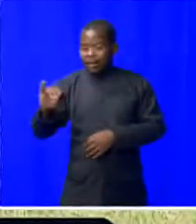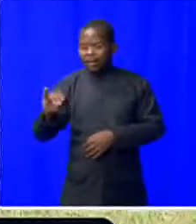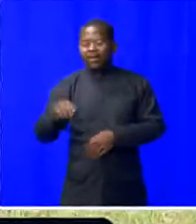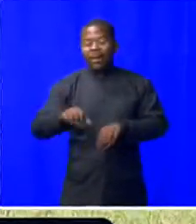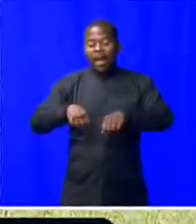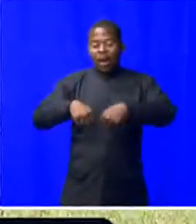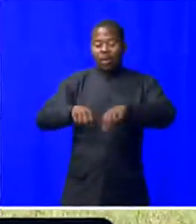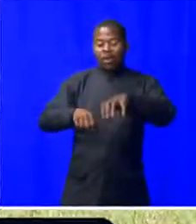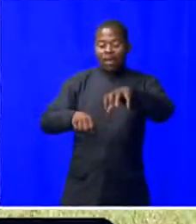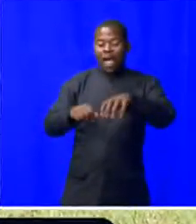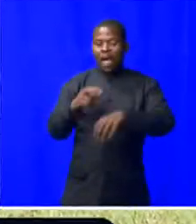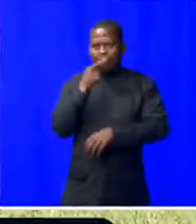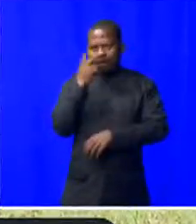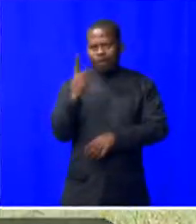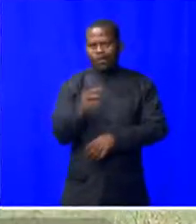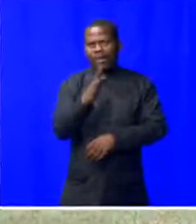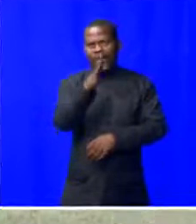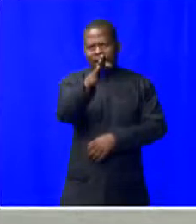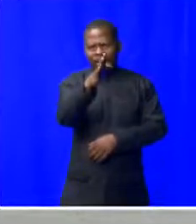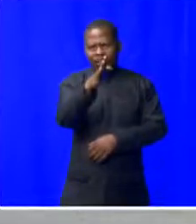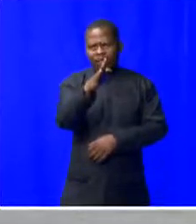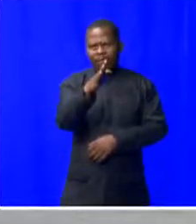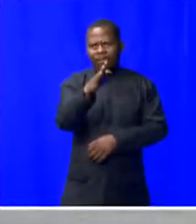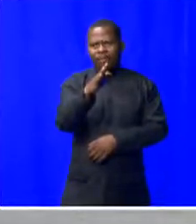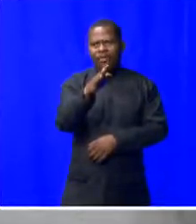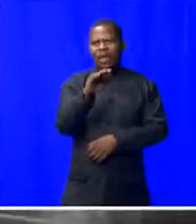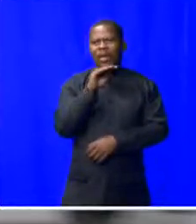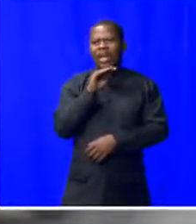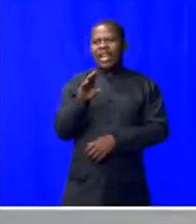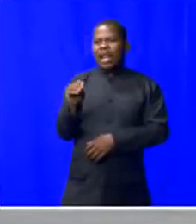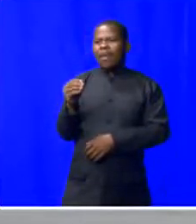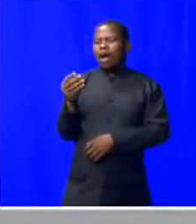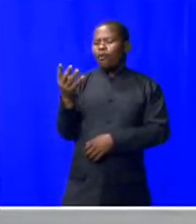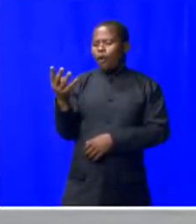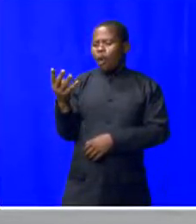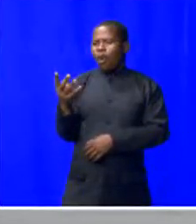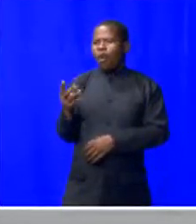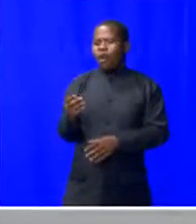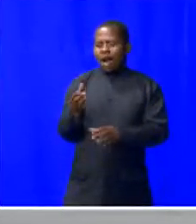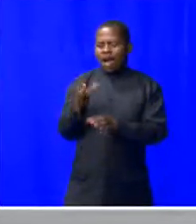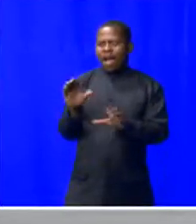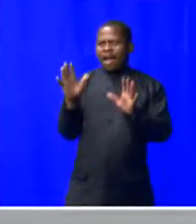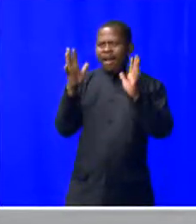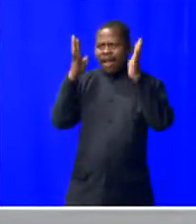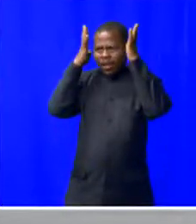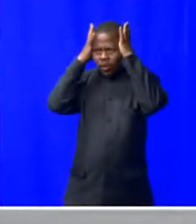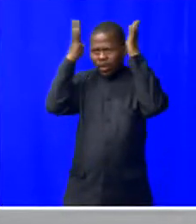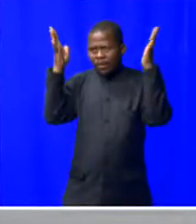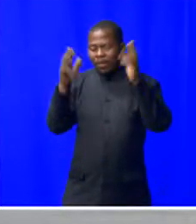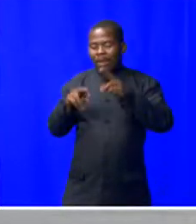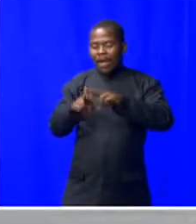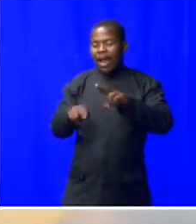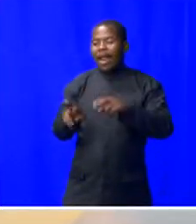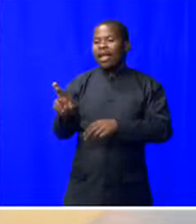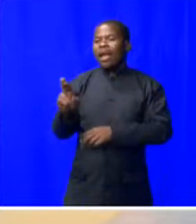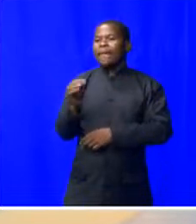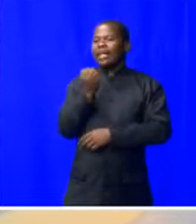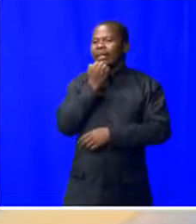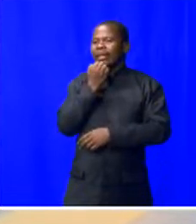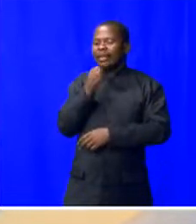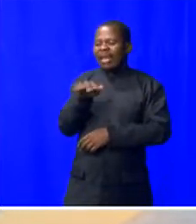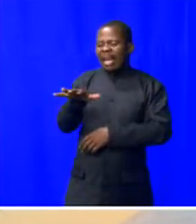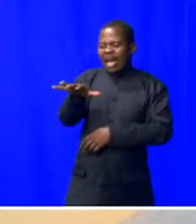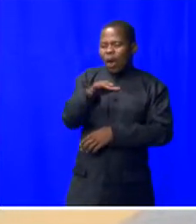ke yasemafutheni ngiyo inkundla yesine lapha eSwatini, lapha esifundzeni saka Manzini,